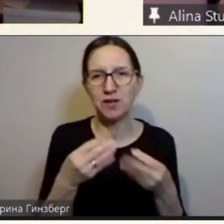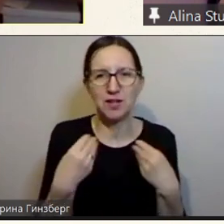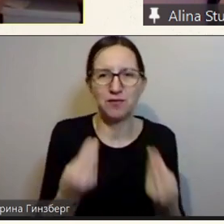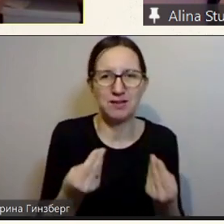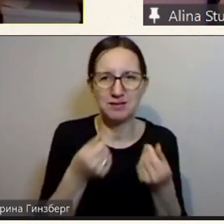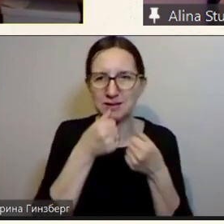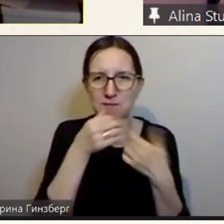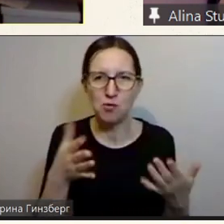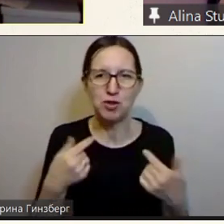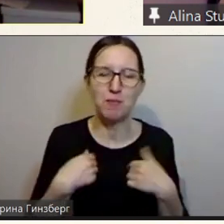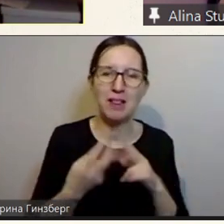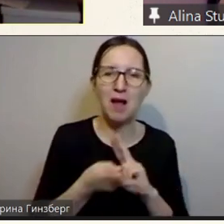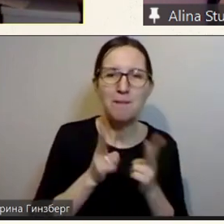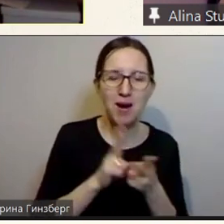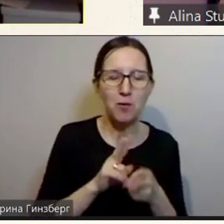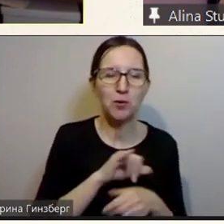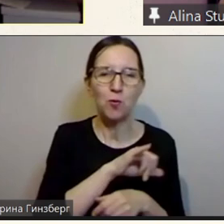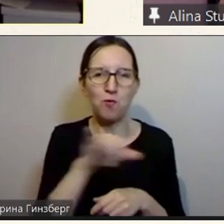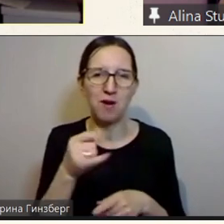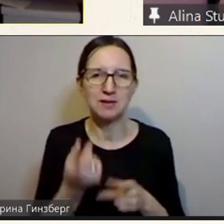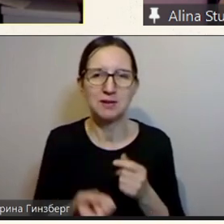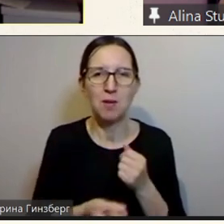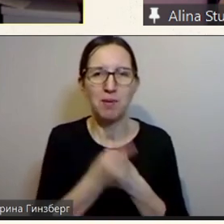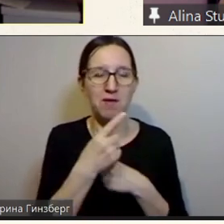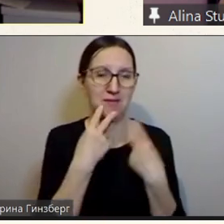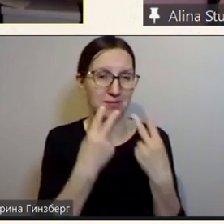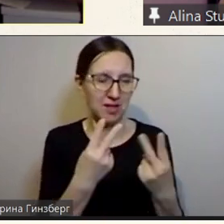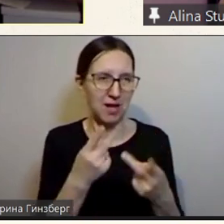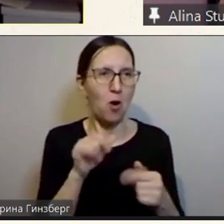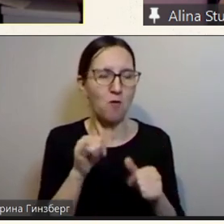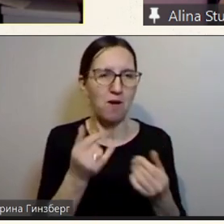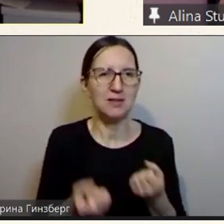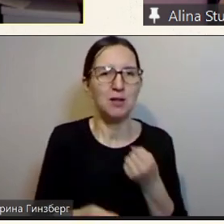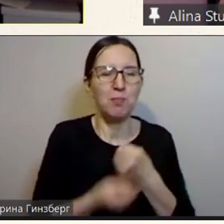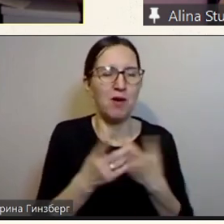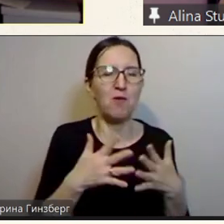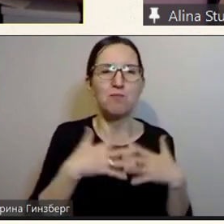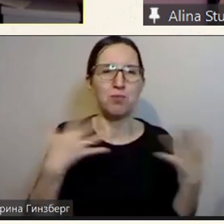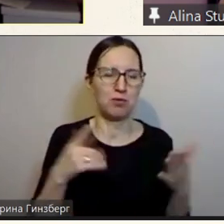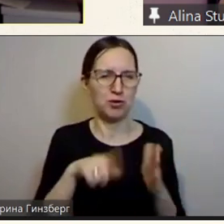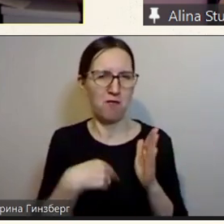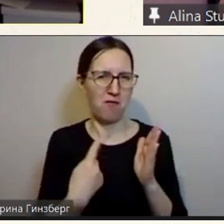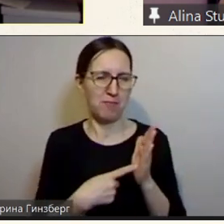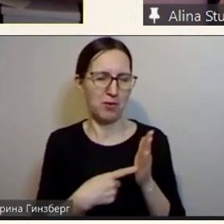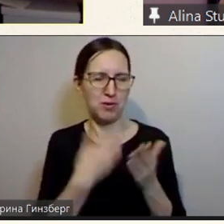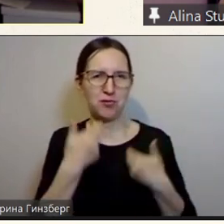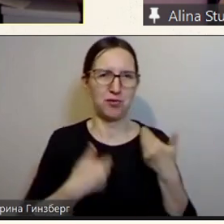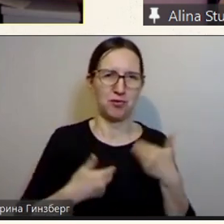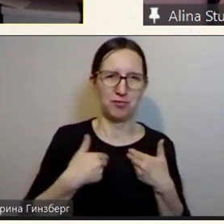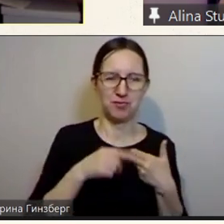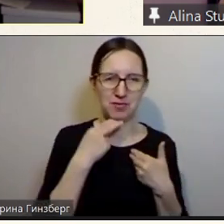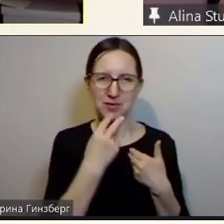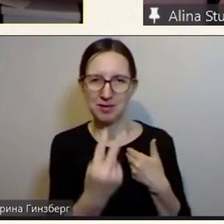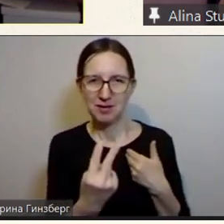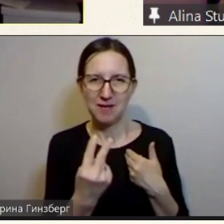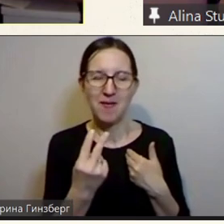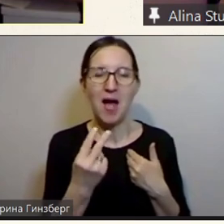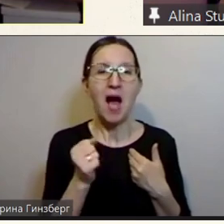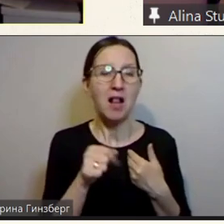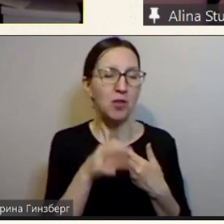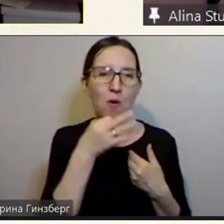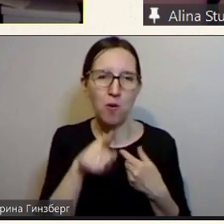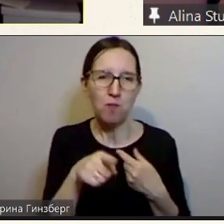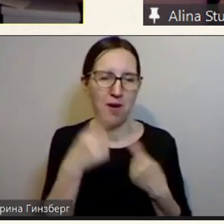questions than certainly no answers. And each of these pieces provide you with a